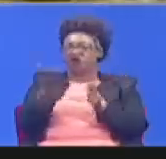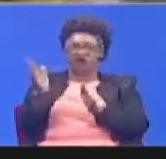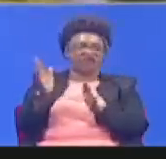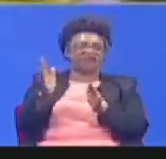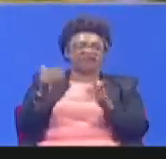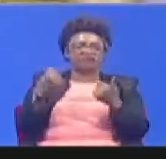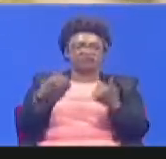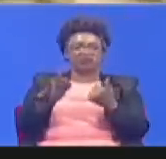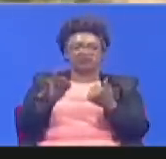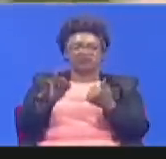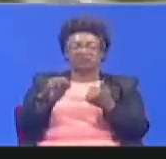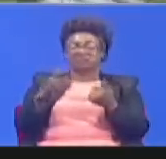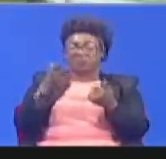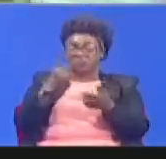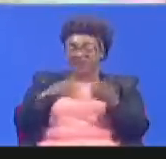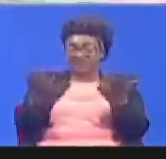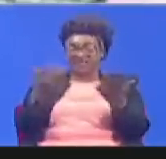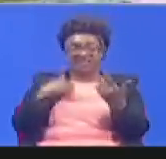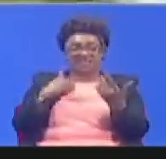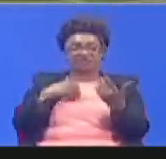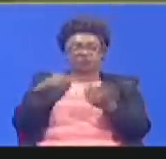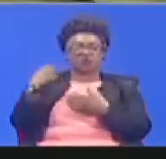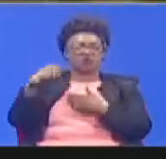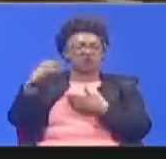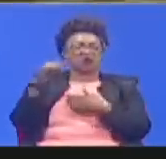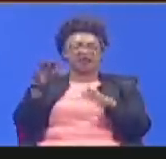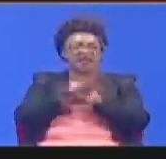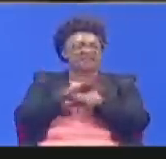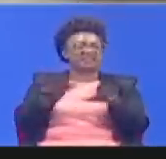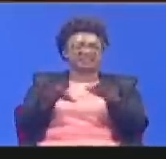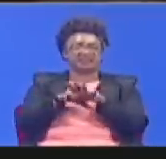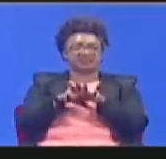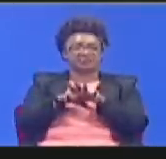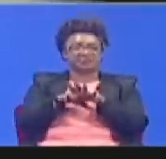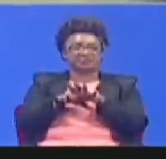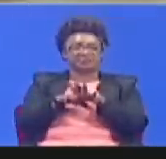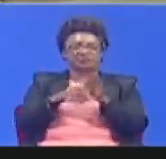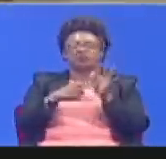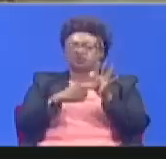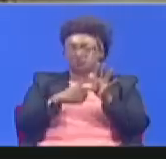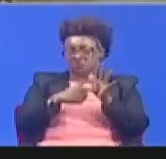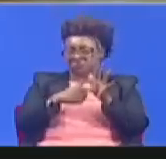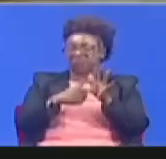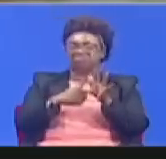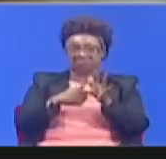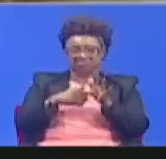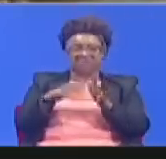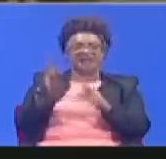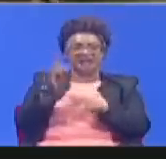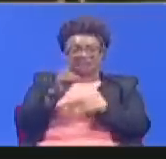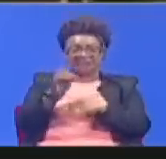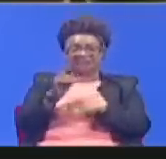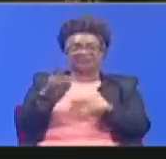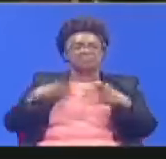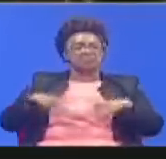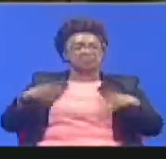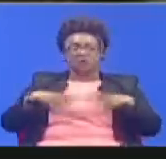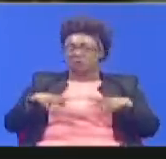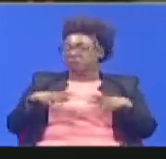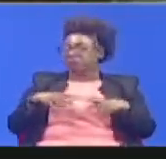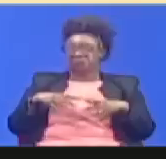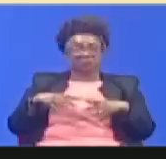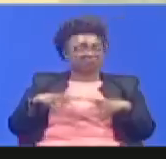and opulence, with golden everything to boot, appears deliberate, but residents are not taking it